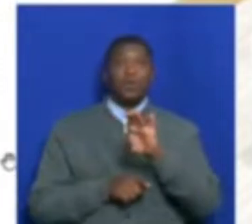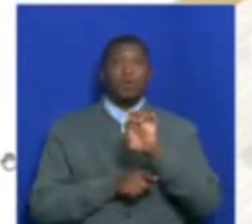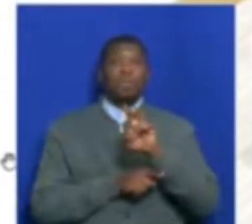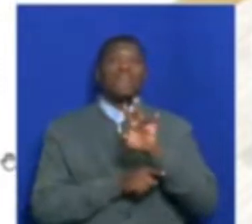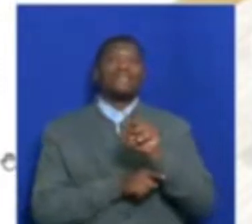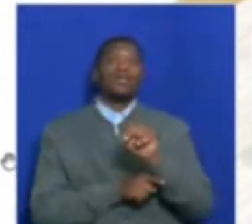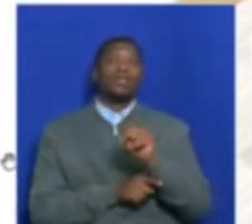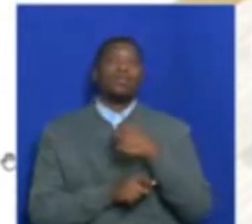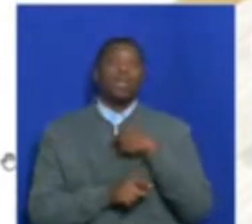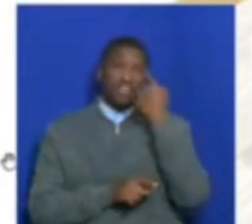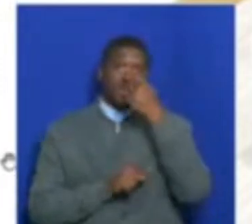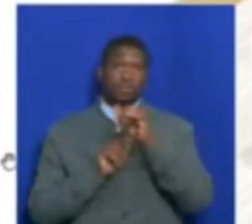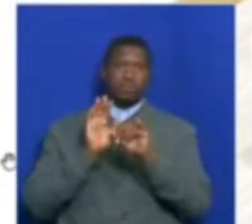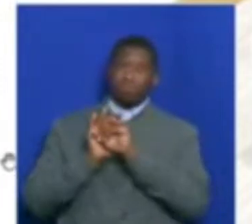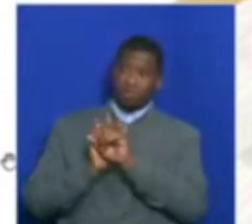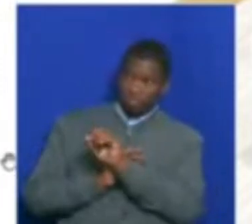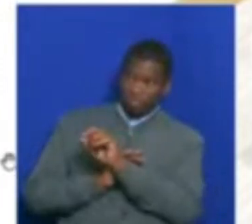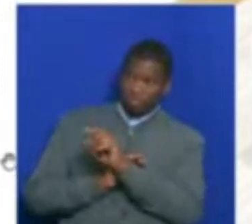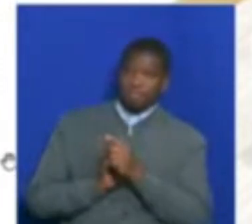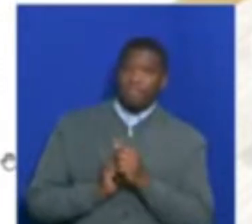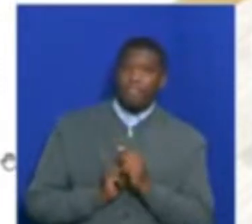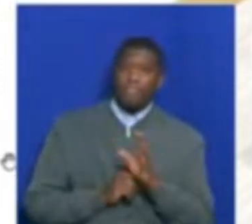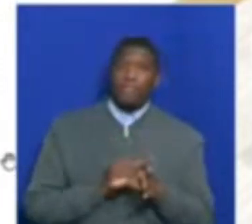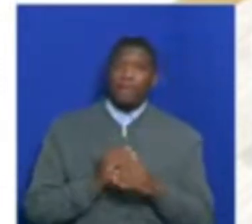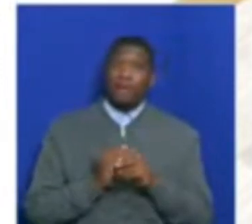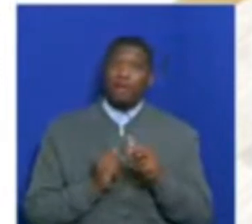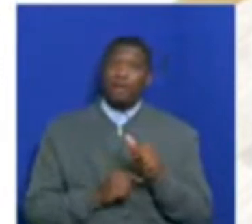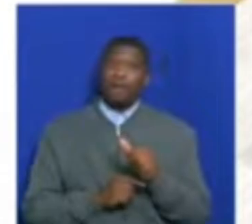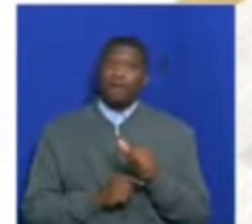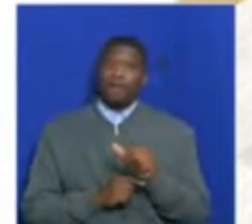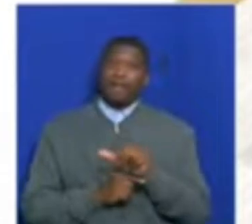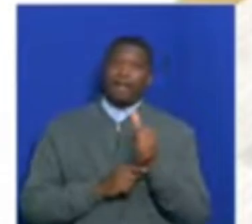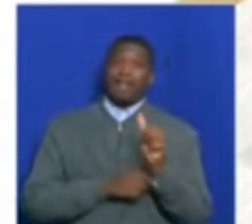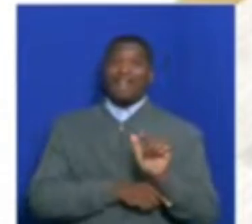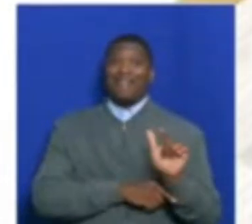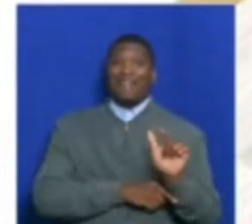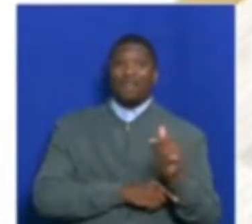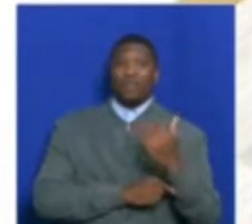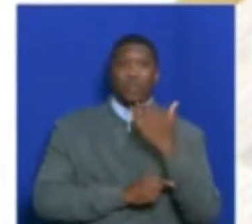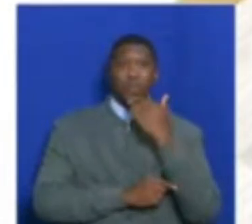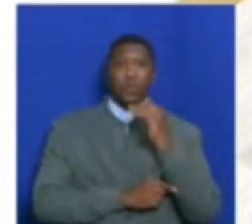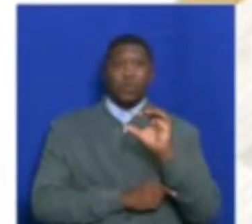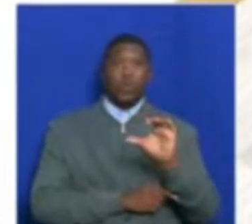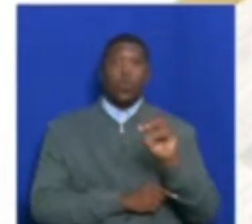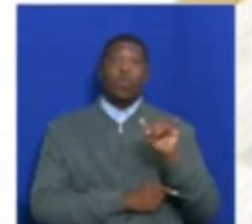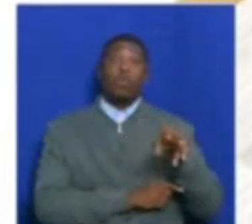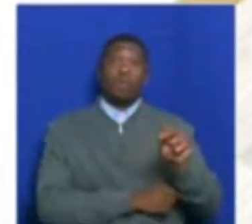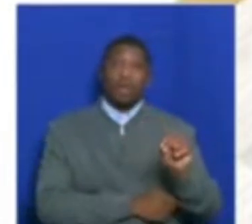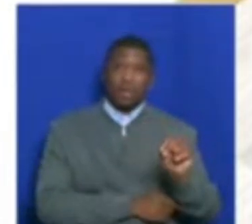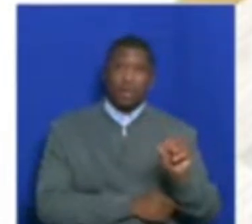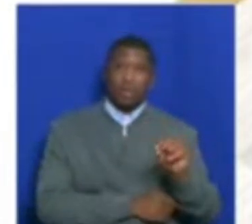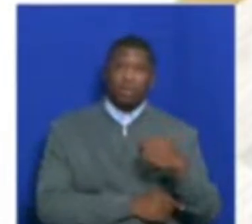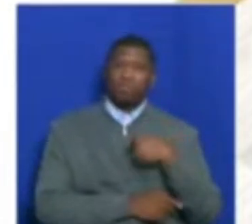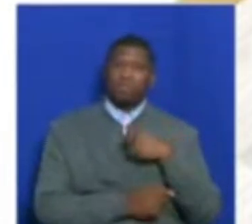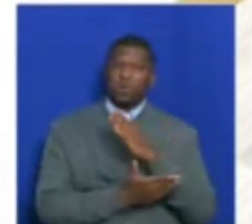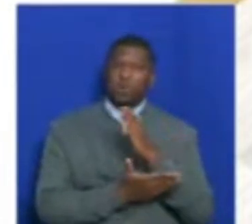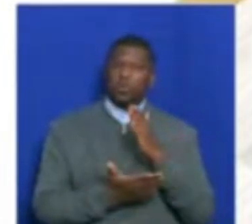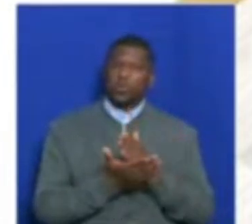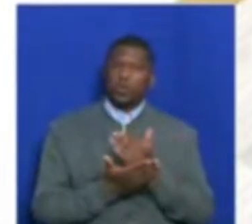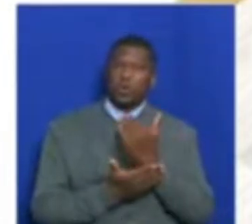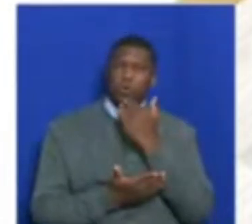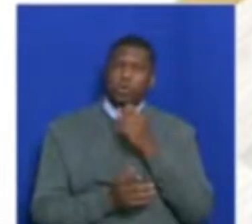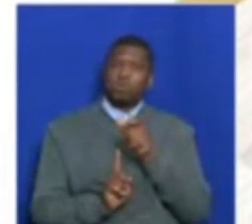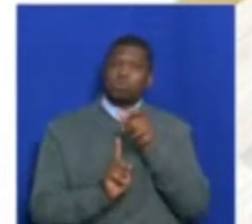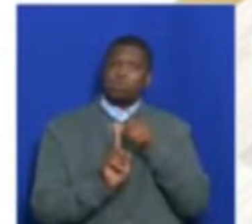Kupan was seated in the rear left passenger seat, and I am uncertain who the driver